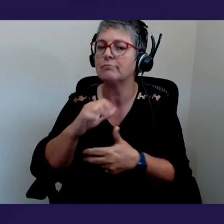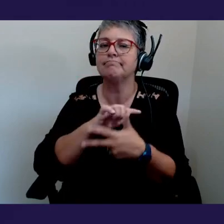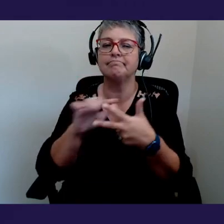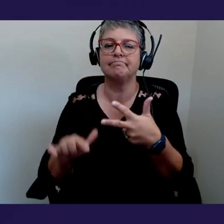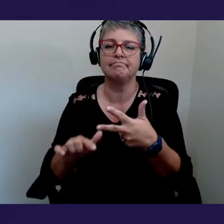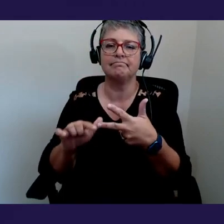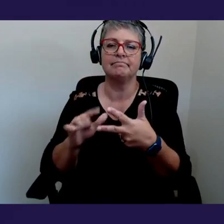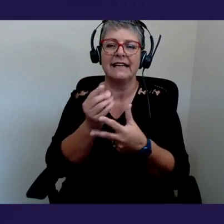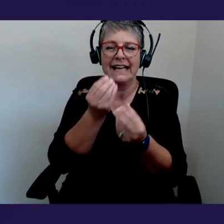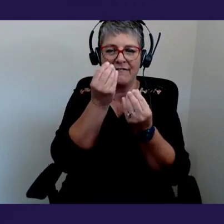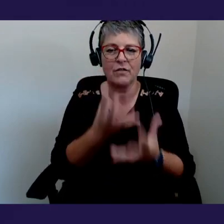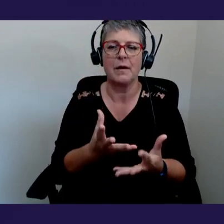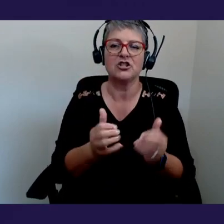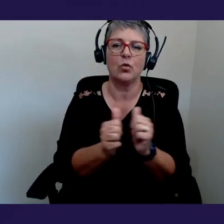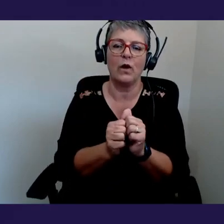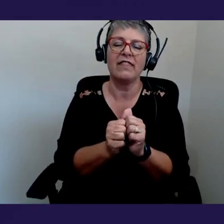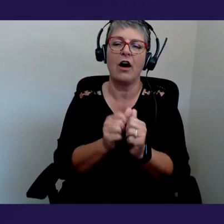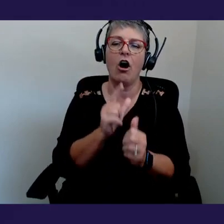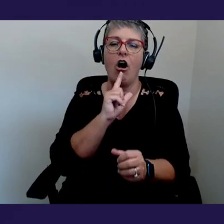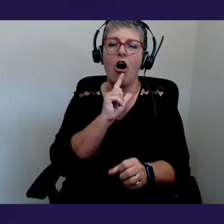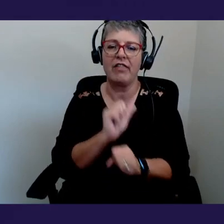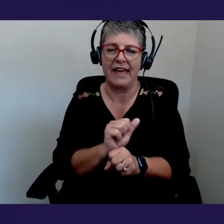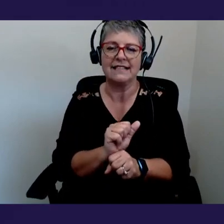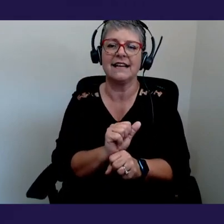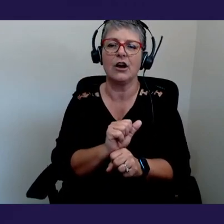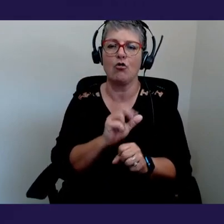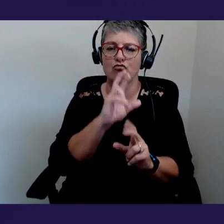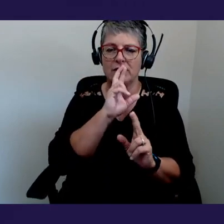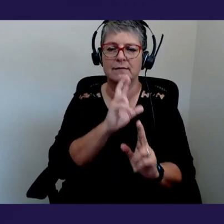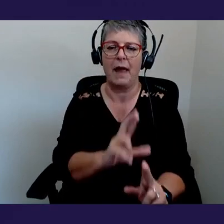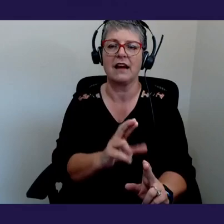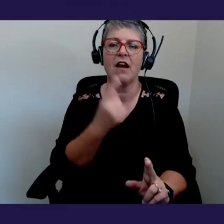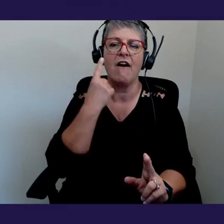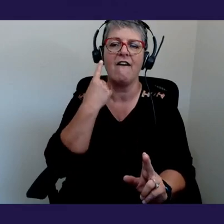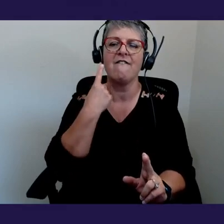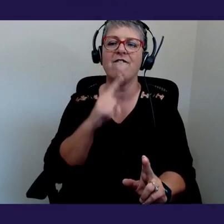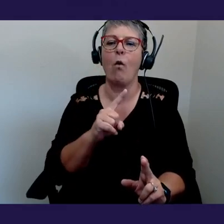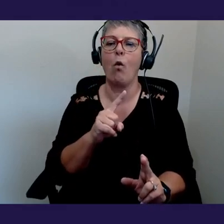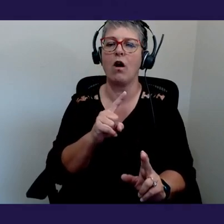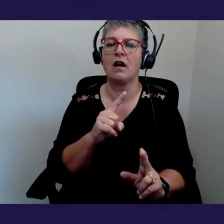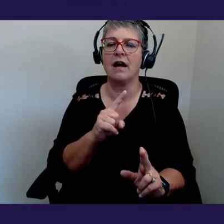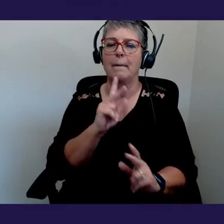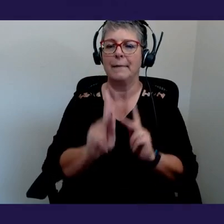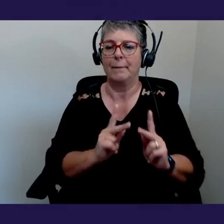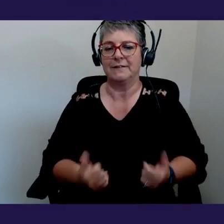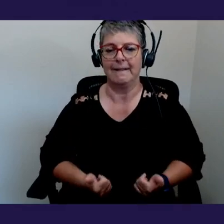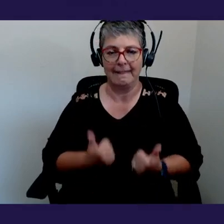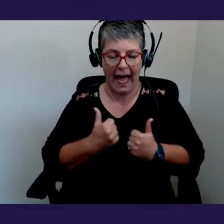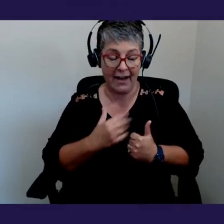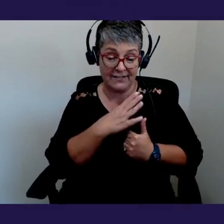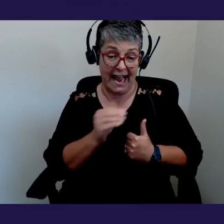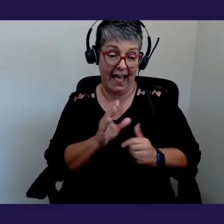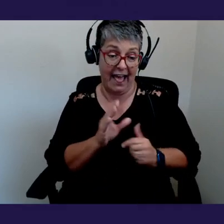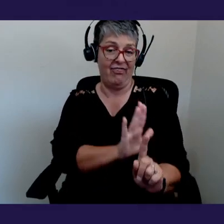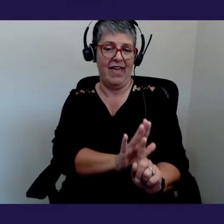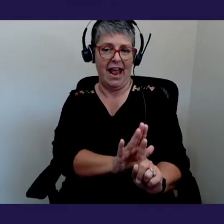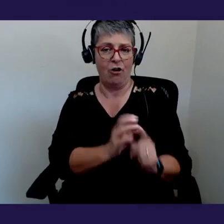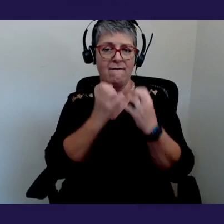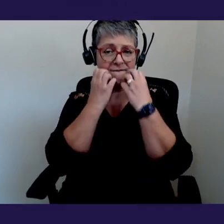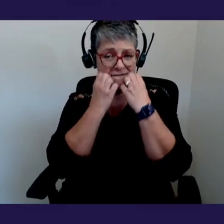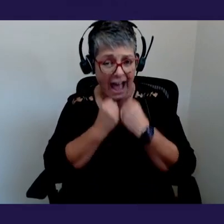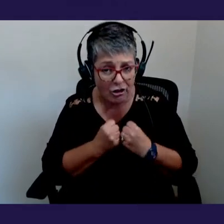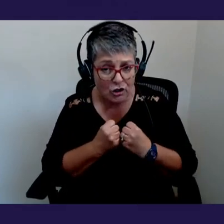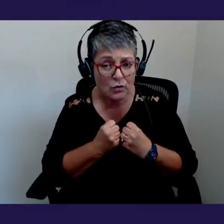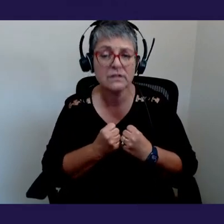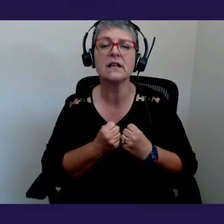information and the authentic respect in the context of people's lives and core values, we can be meaningful with accurate health